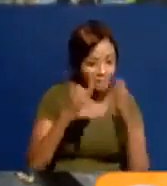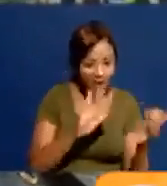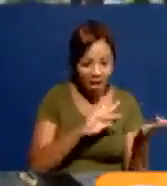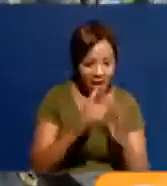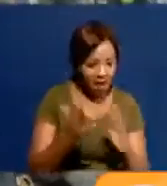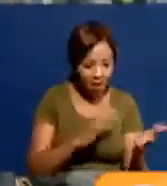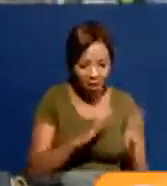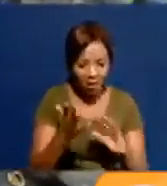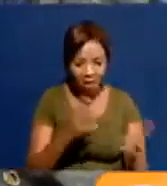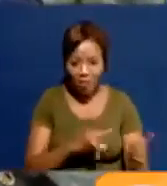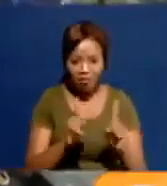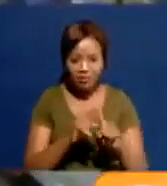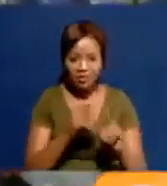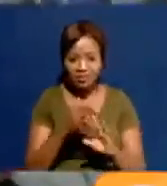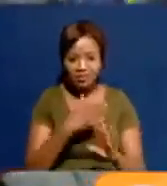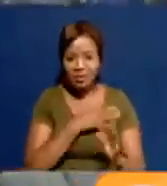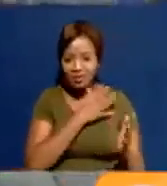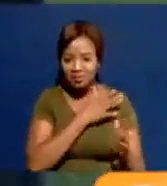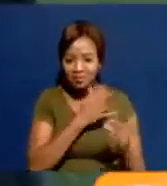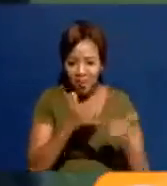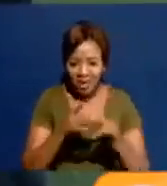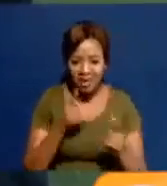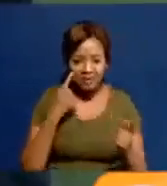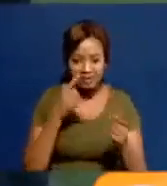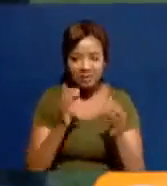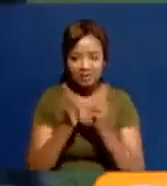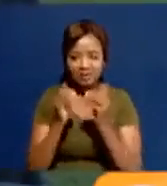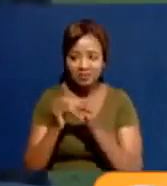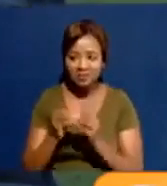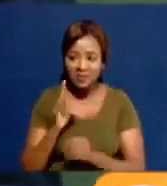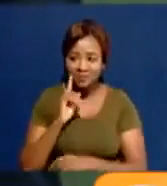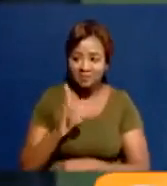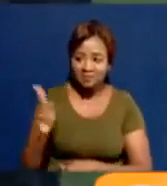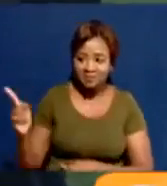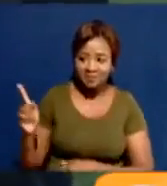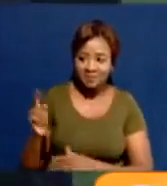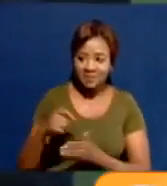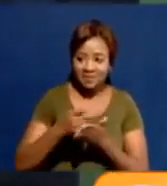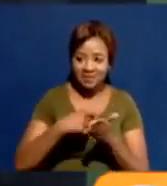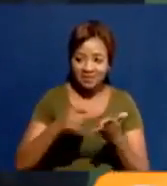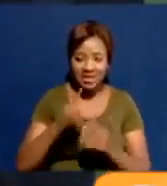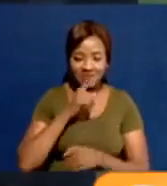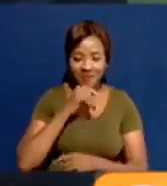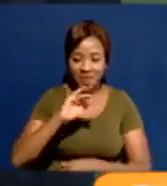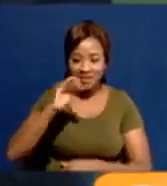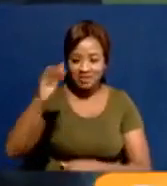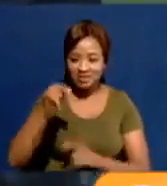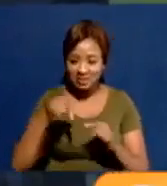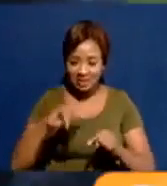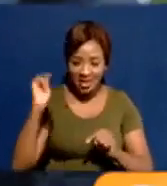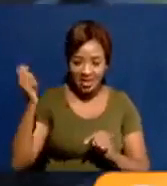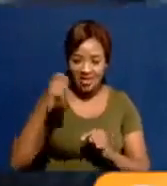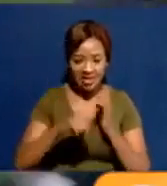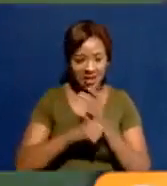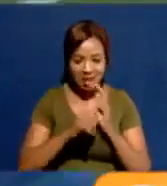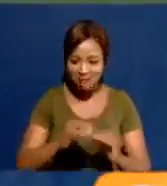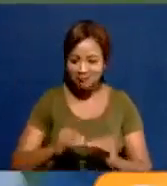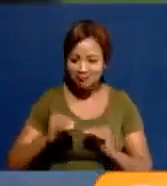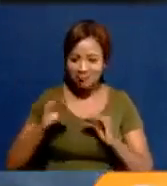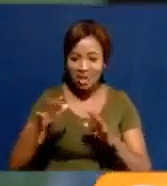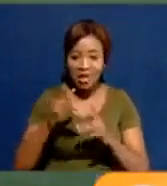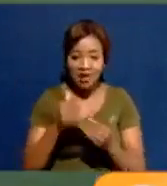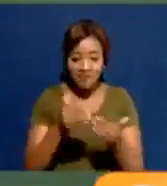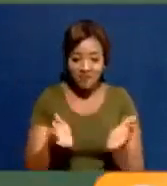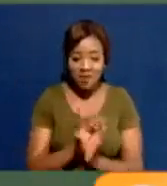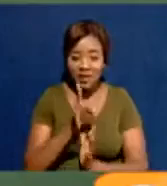academy playing for the first team. That's what it's all about, man. Aymen signing for Manchester City was big news in Kenya. The family had kept the news